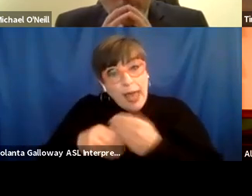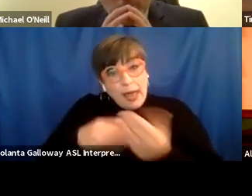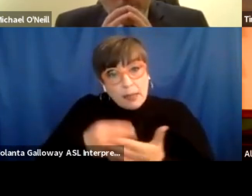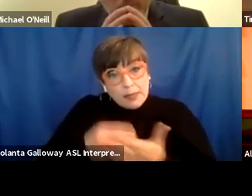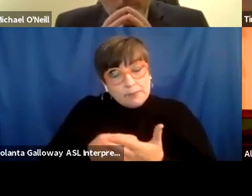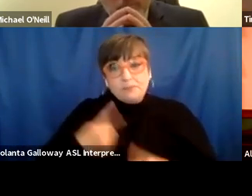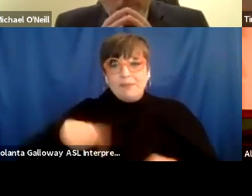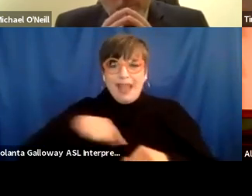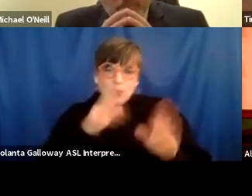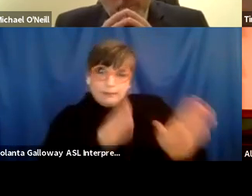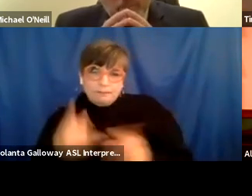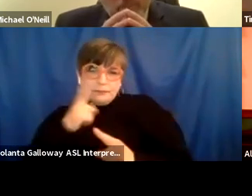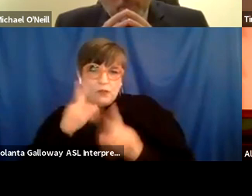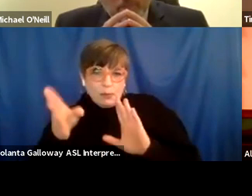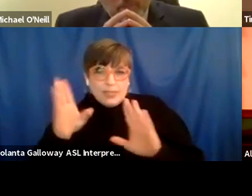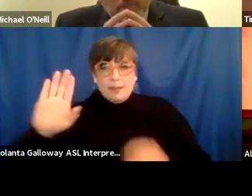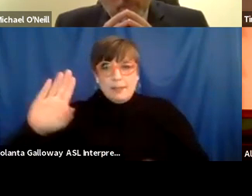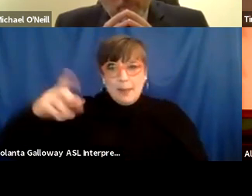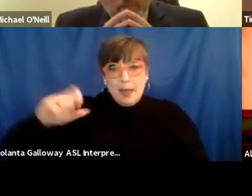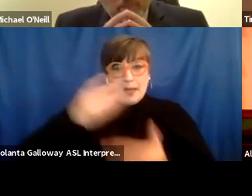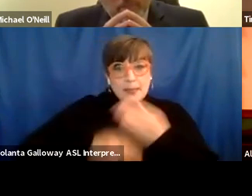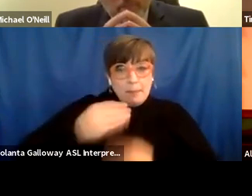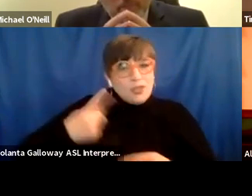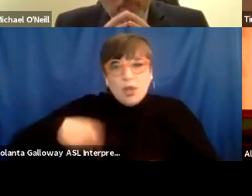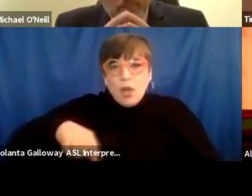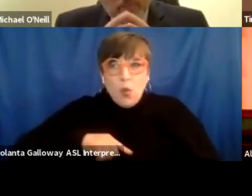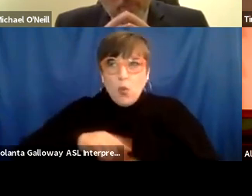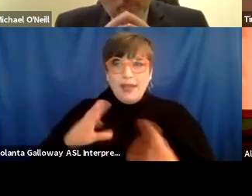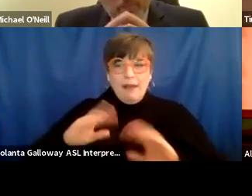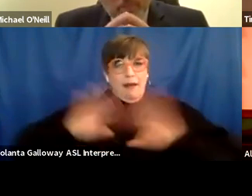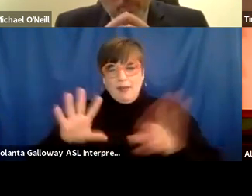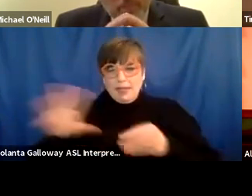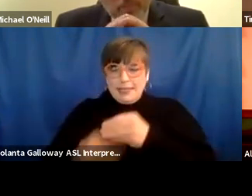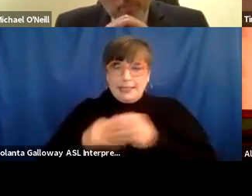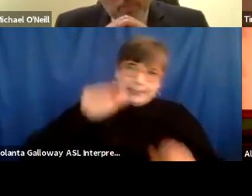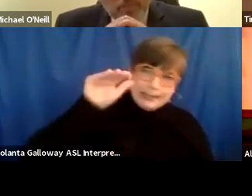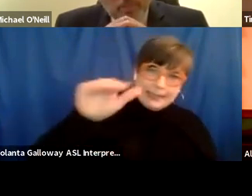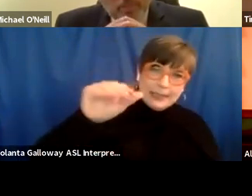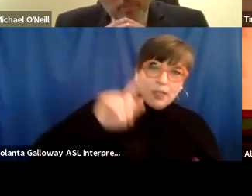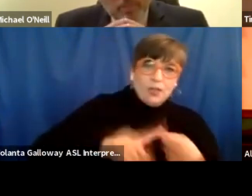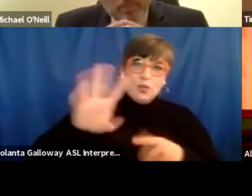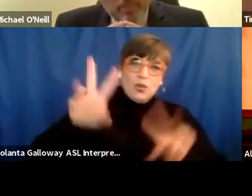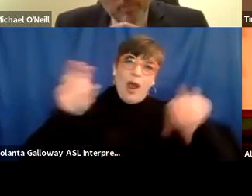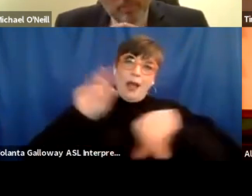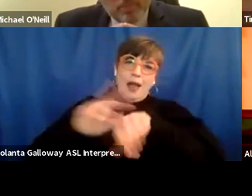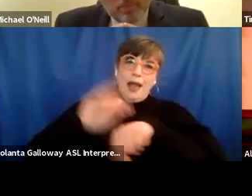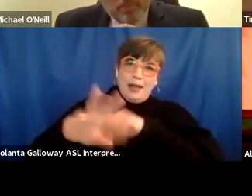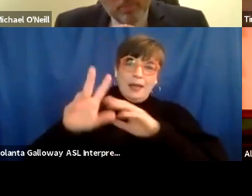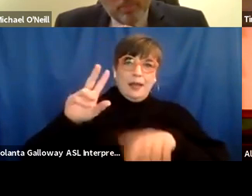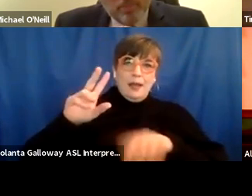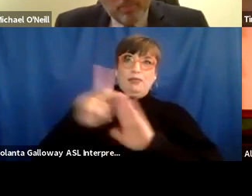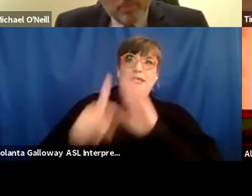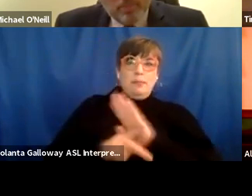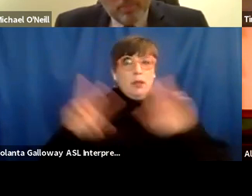we prepare for the presentation of the BPS budget, we cannot help but add remind to your guiding principles of return, recover, and